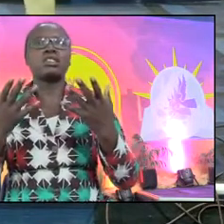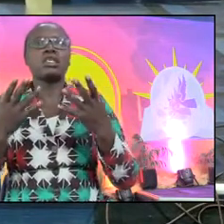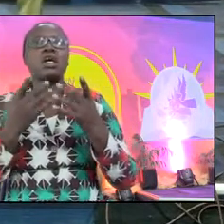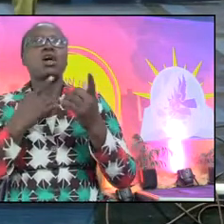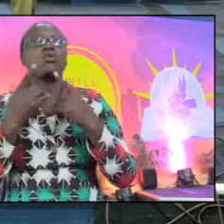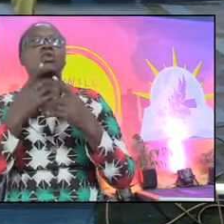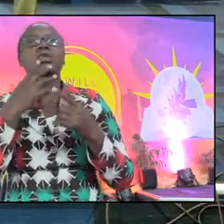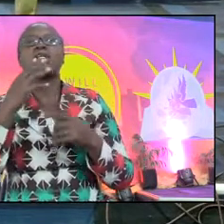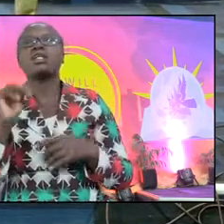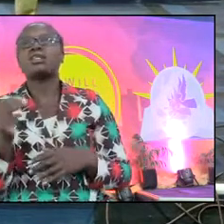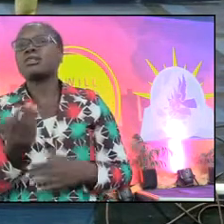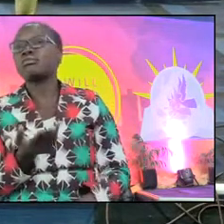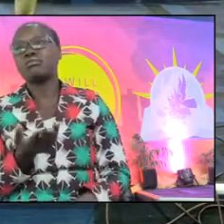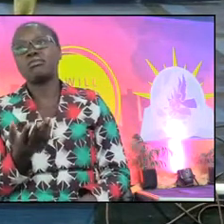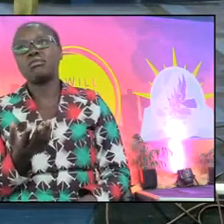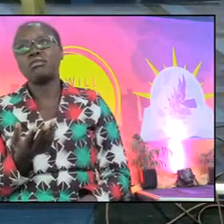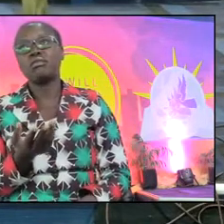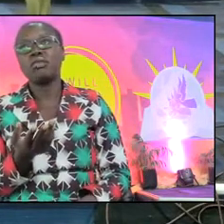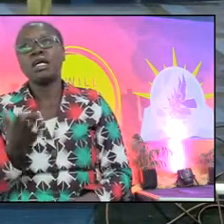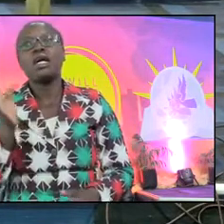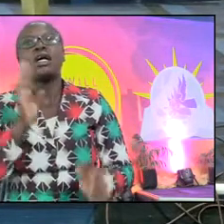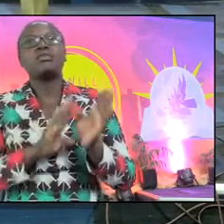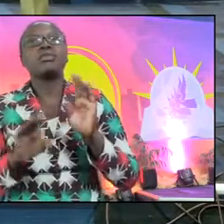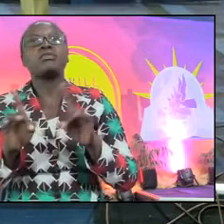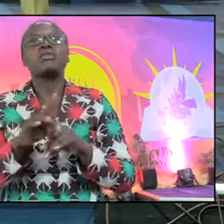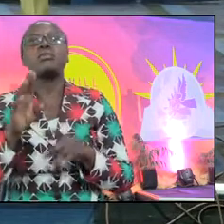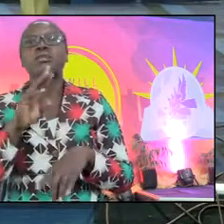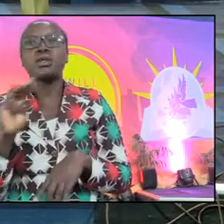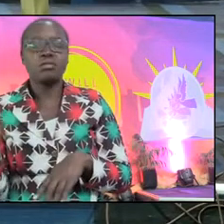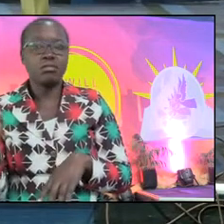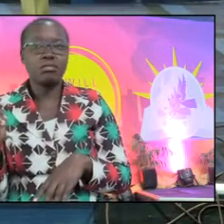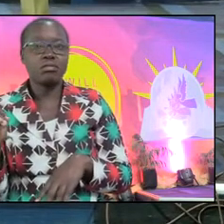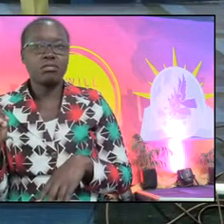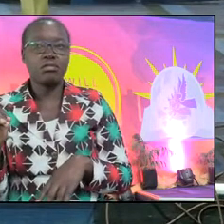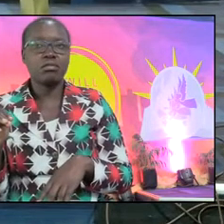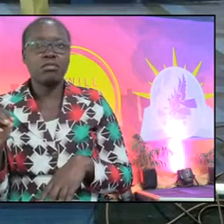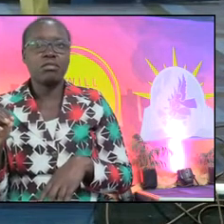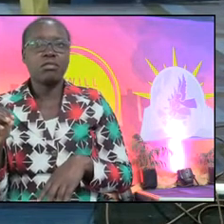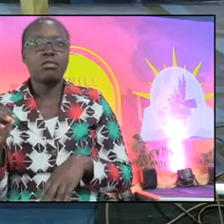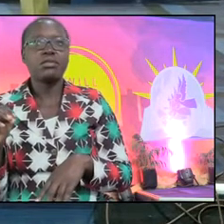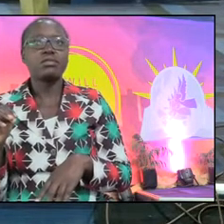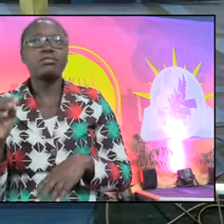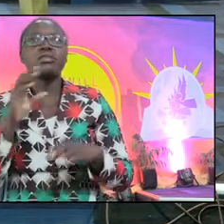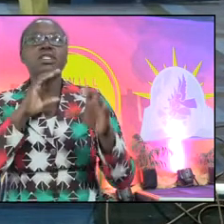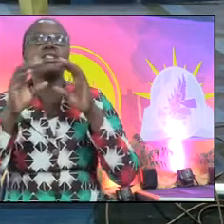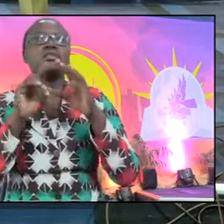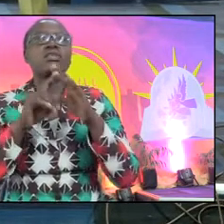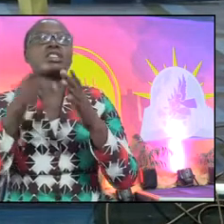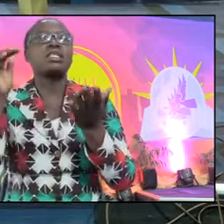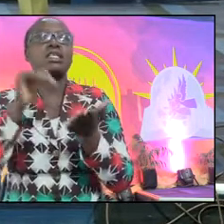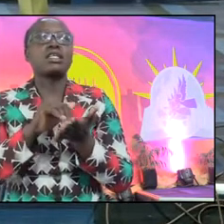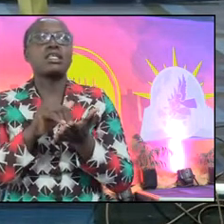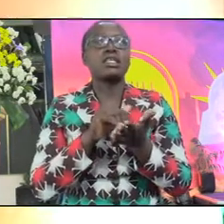talk like them and behave like them. And the conversation starts to get